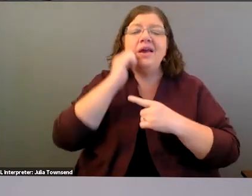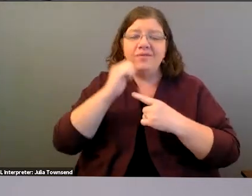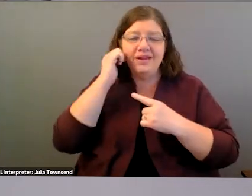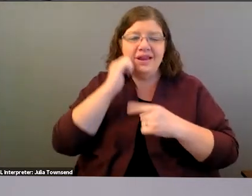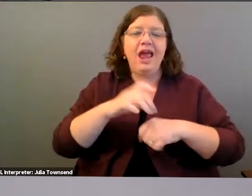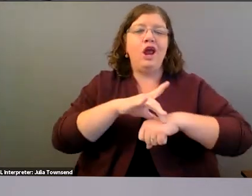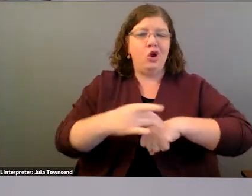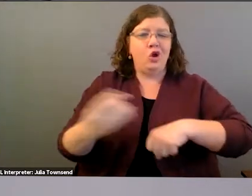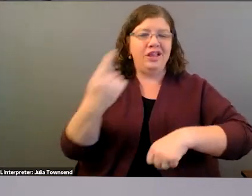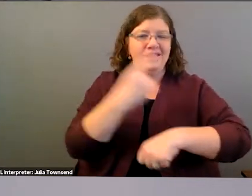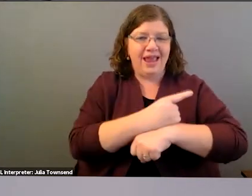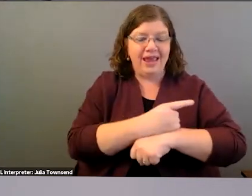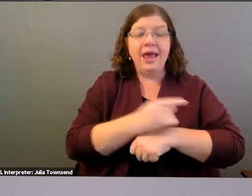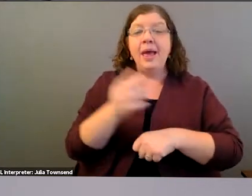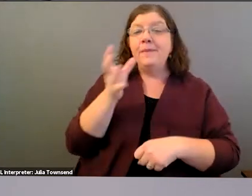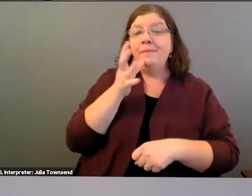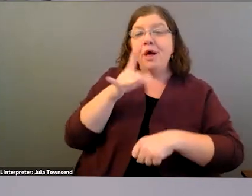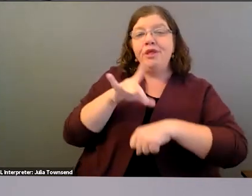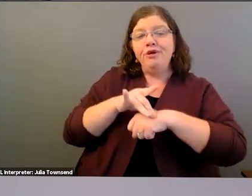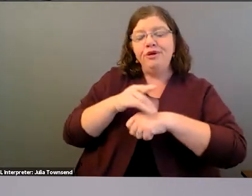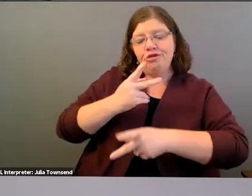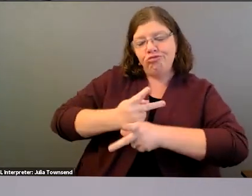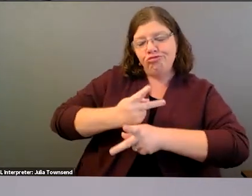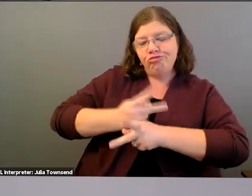take care of Mother Earth and,